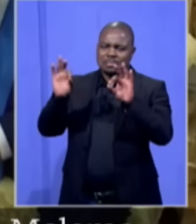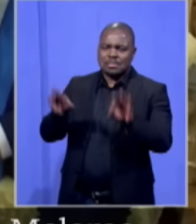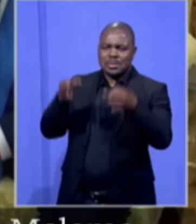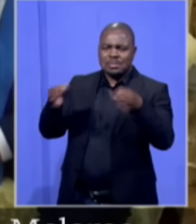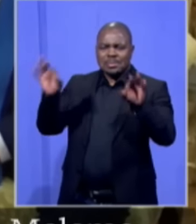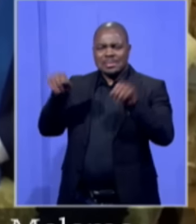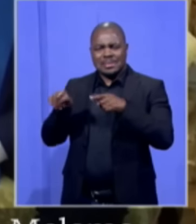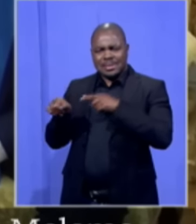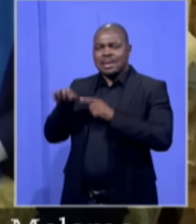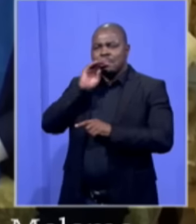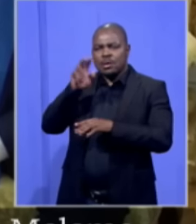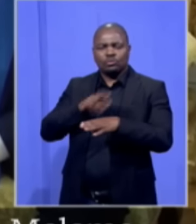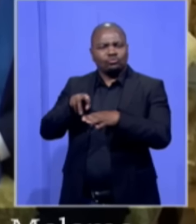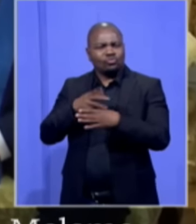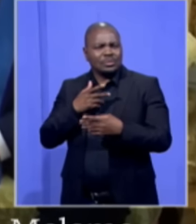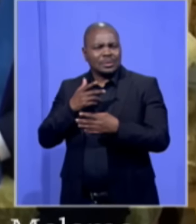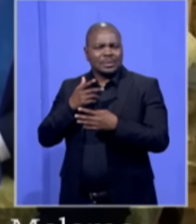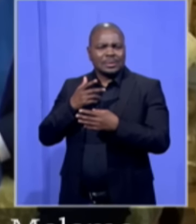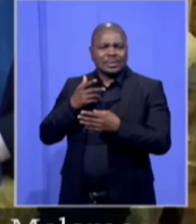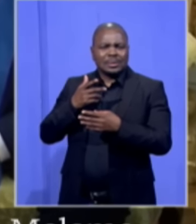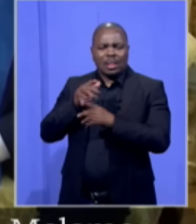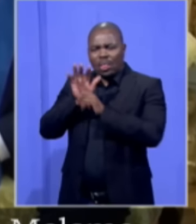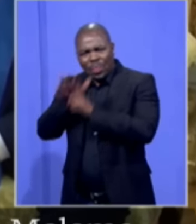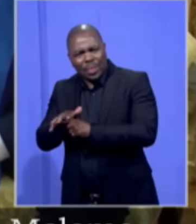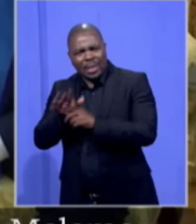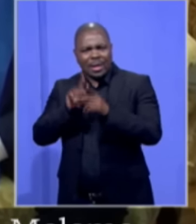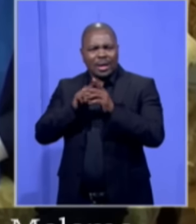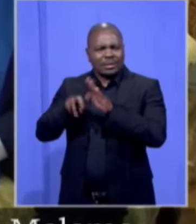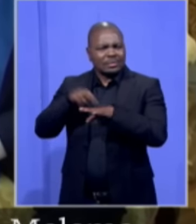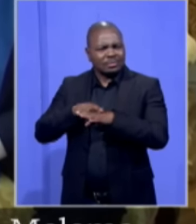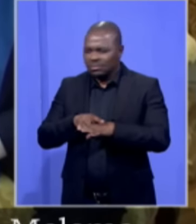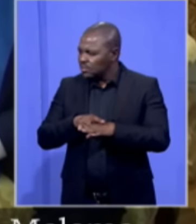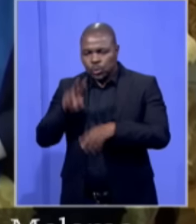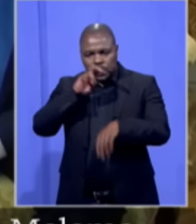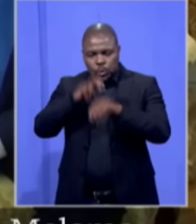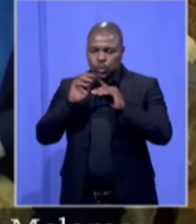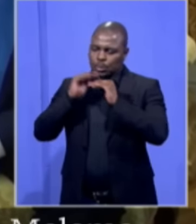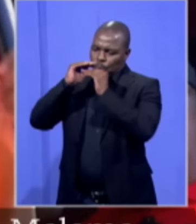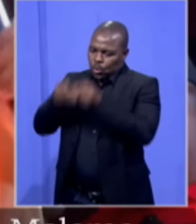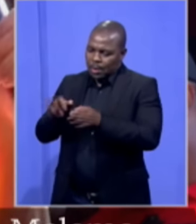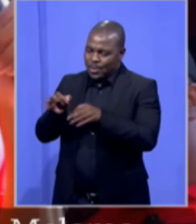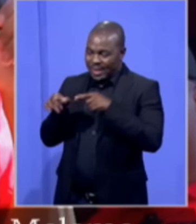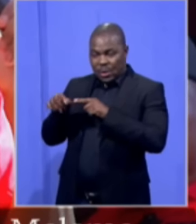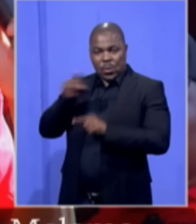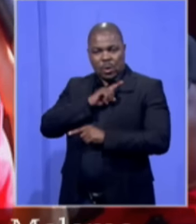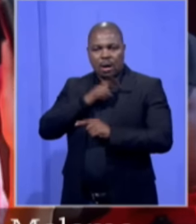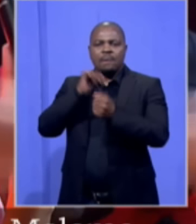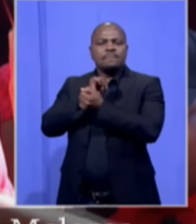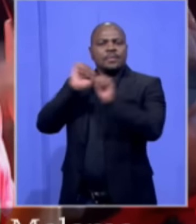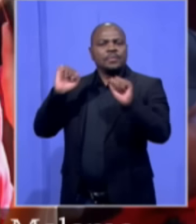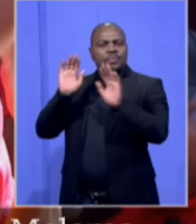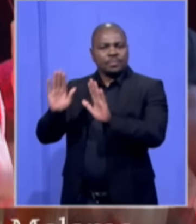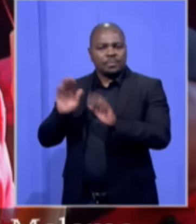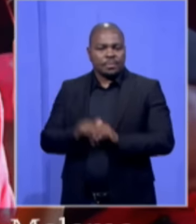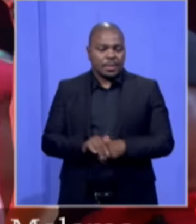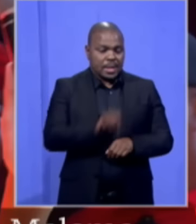eno ga e kaele tlhoo ebile e tshwanetse go sirelediwa jaaka puo e gololesegileng. Moeteledipele wa